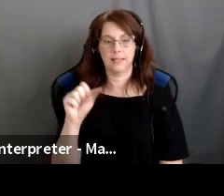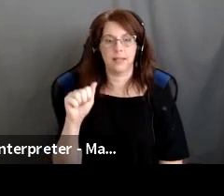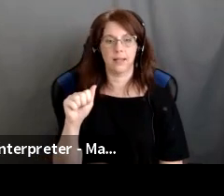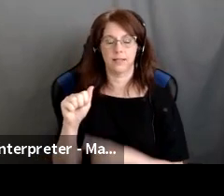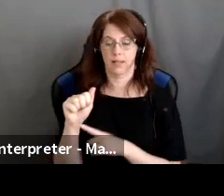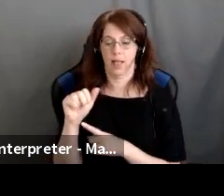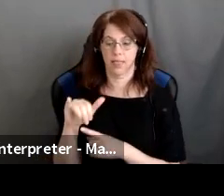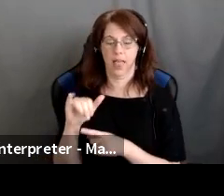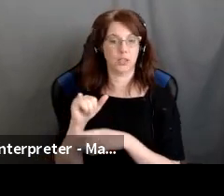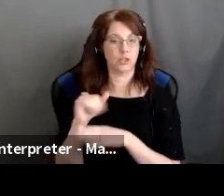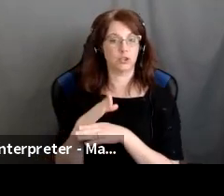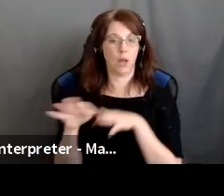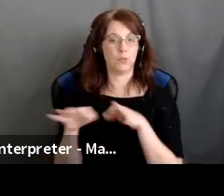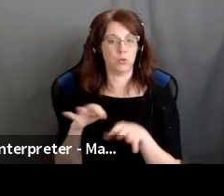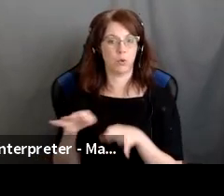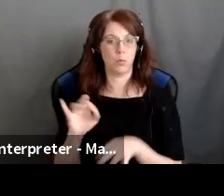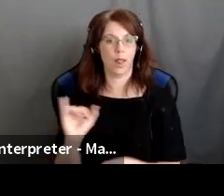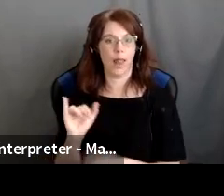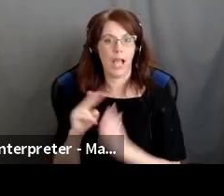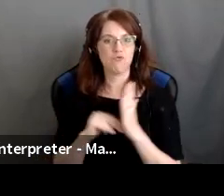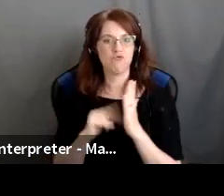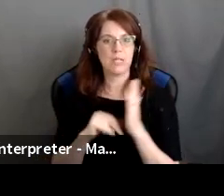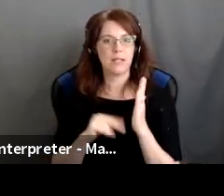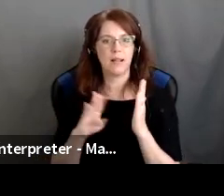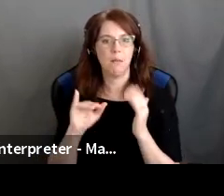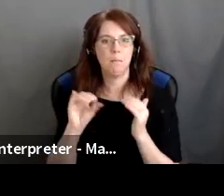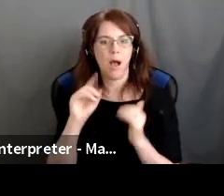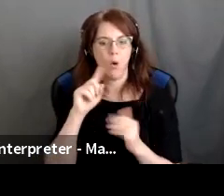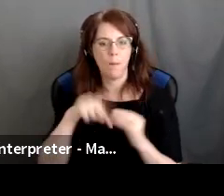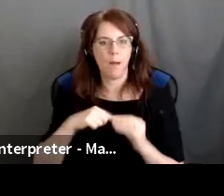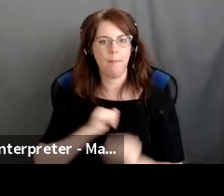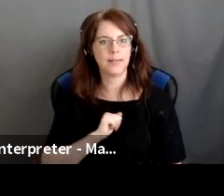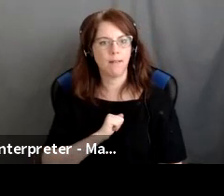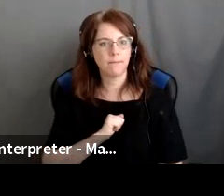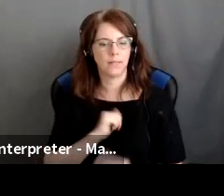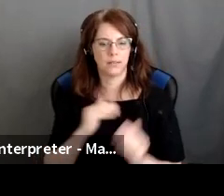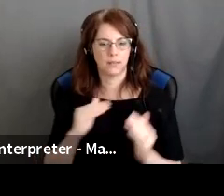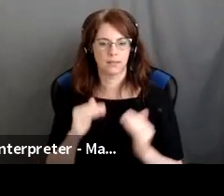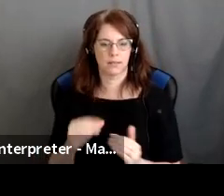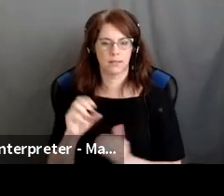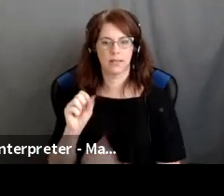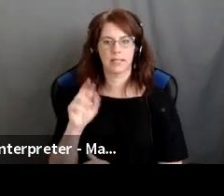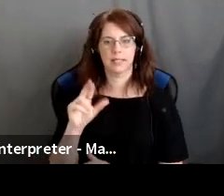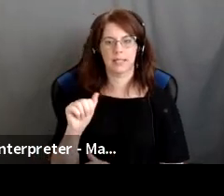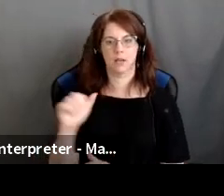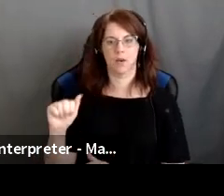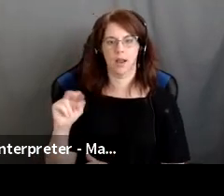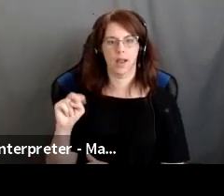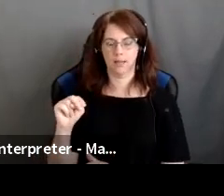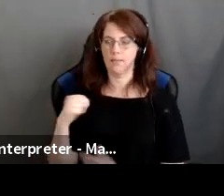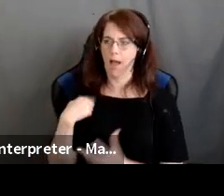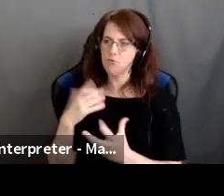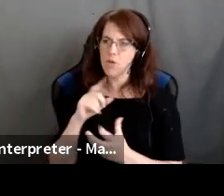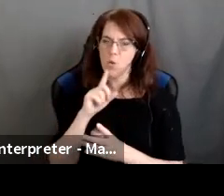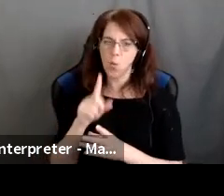The job description was like reading a bio of myself. Sarah Ann put, I really want a career path that